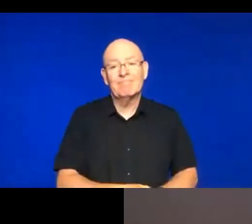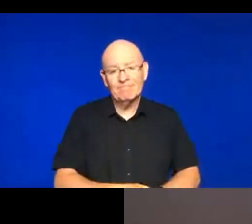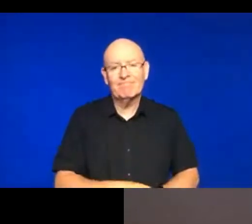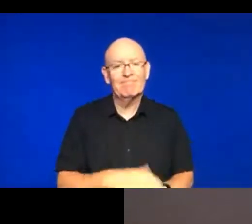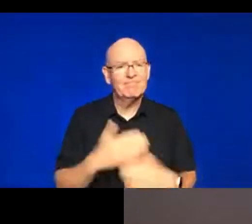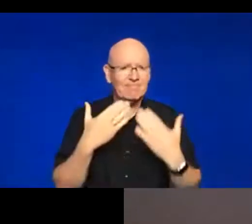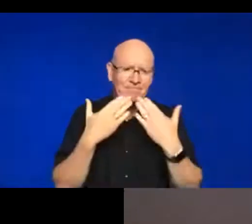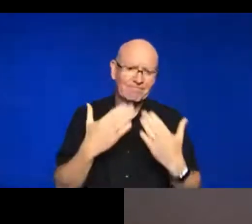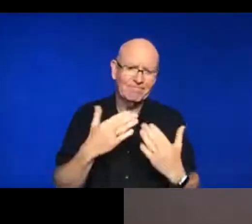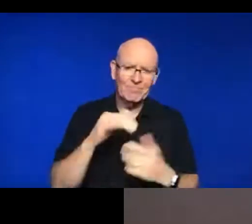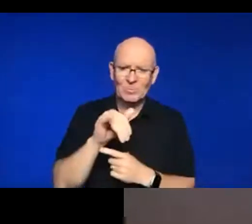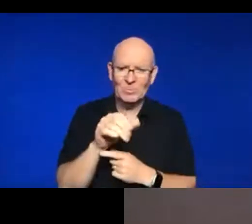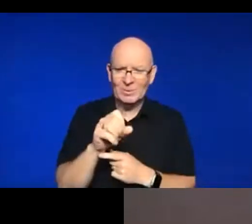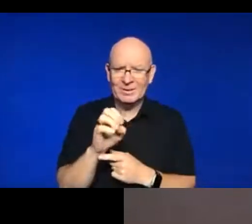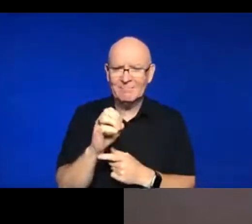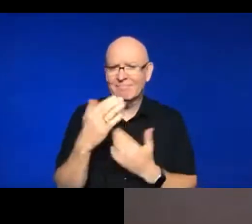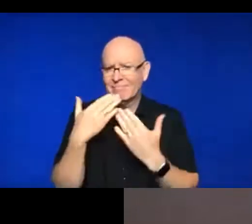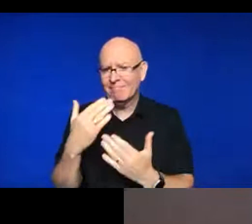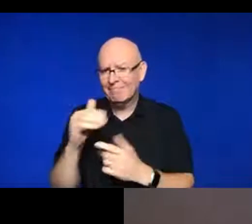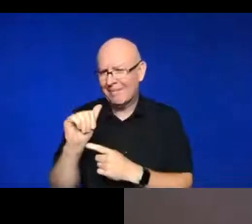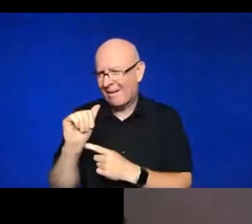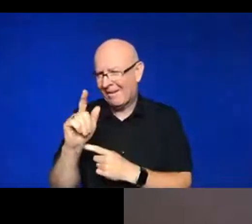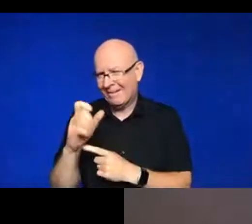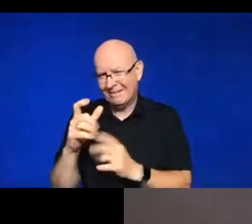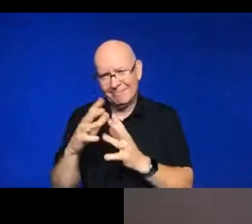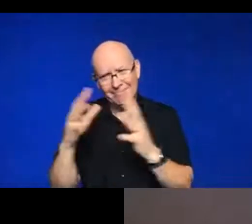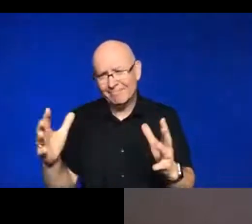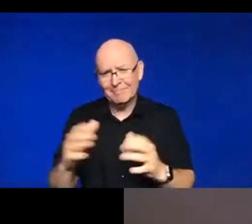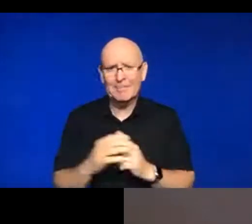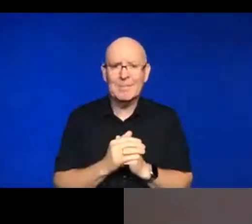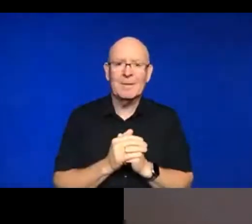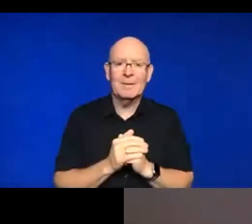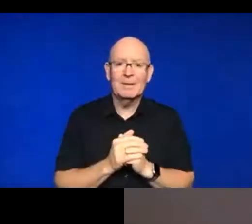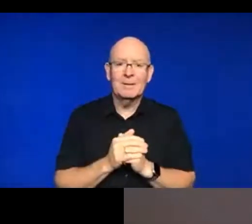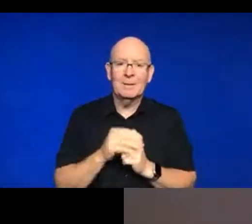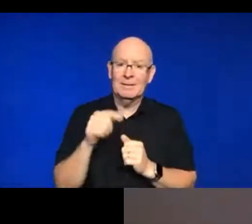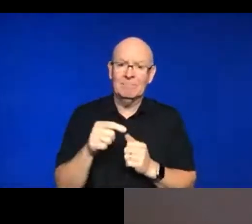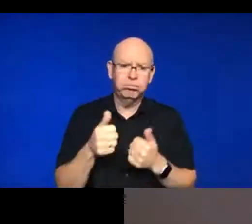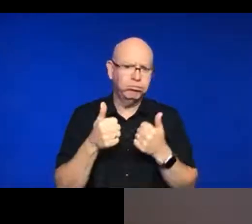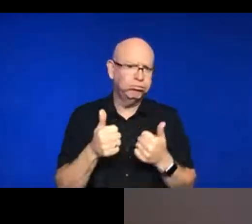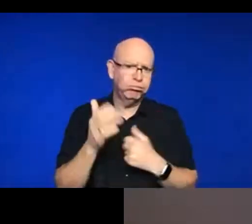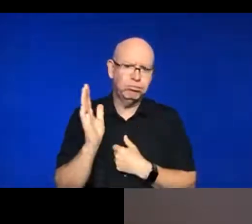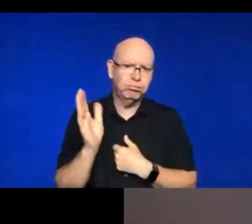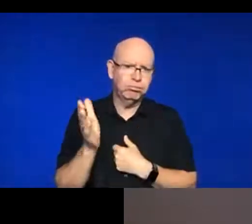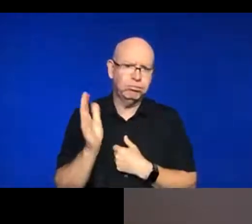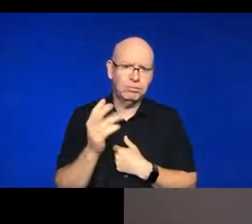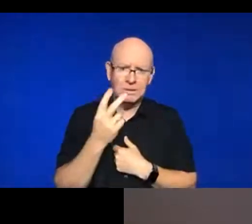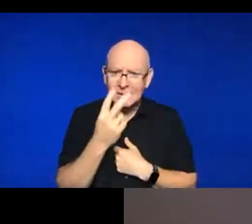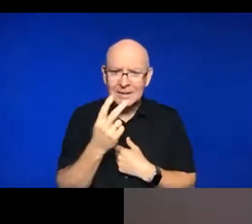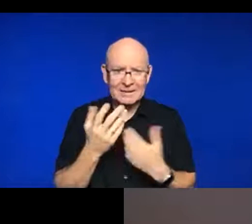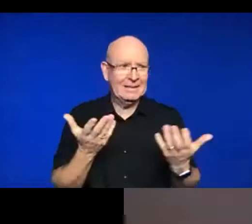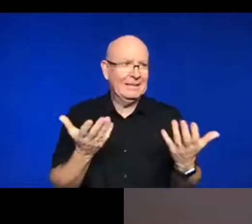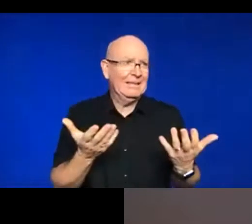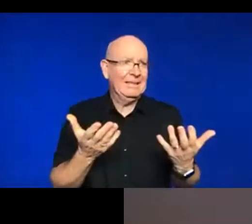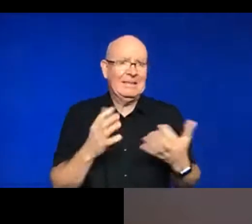playing and will play one of the most significant role in the inclusion of persons with disabilities in time of COVID